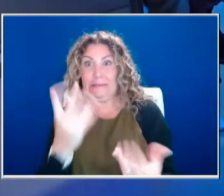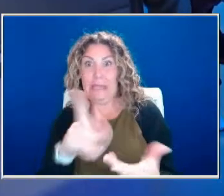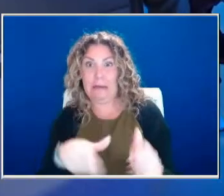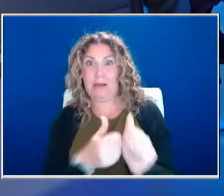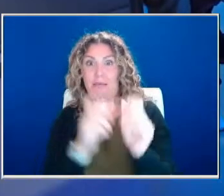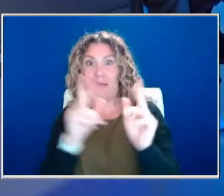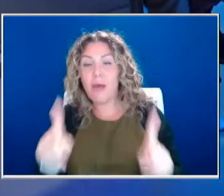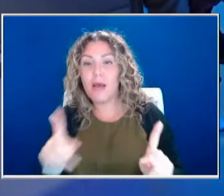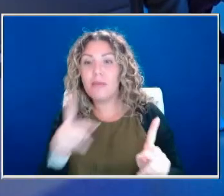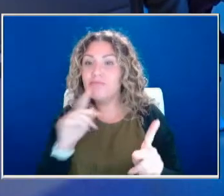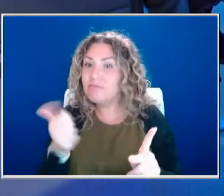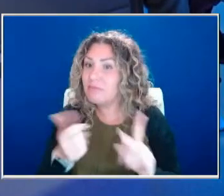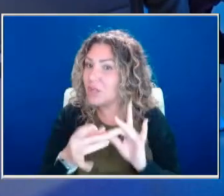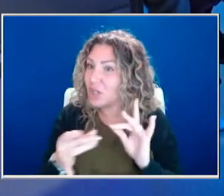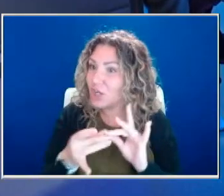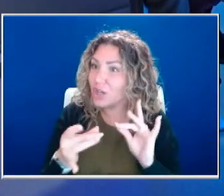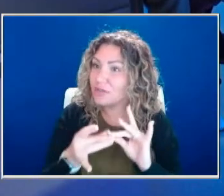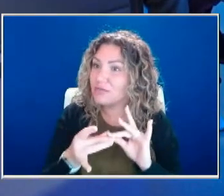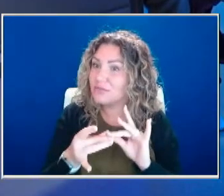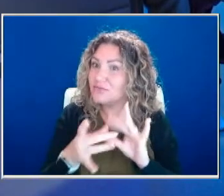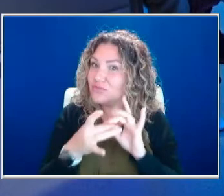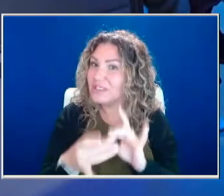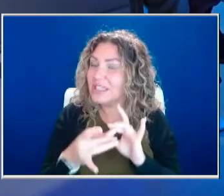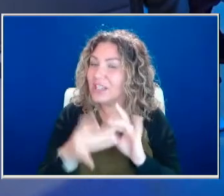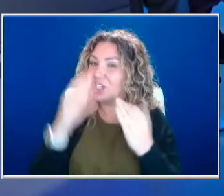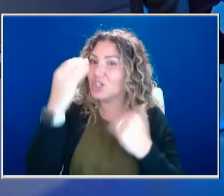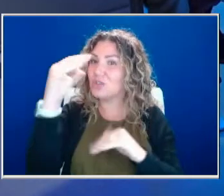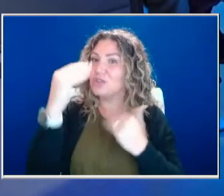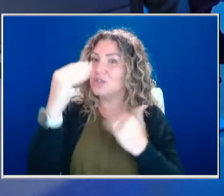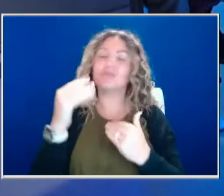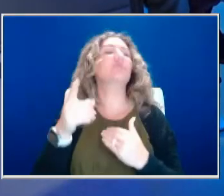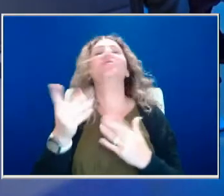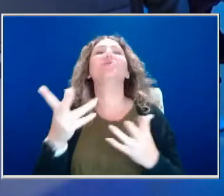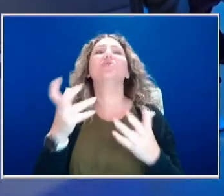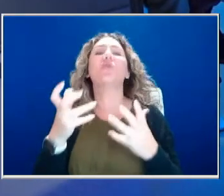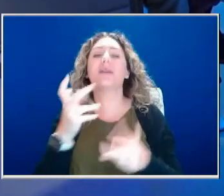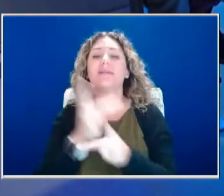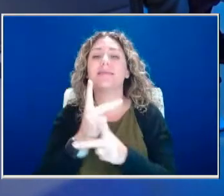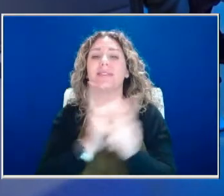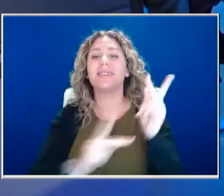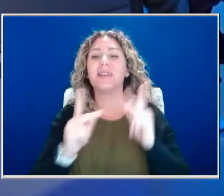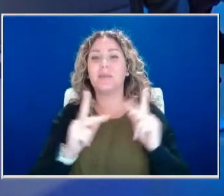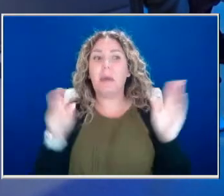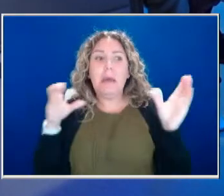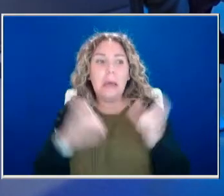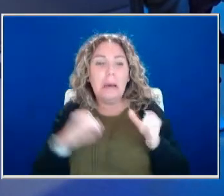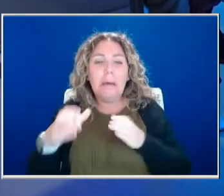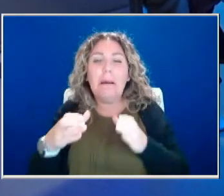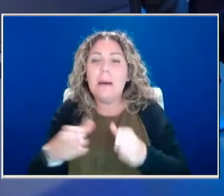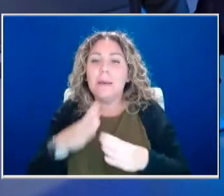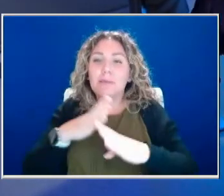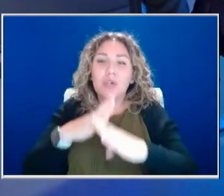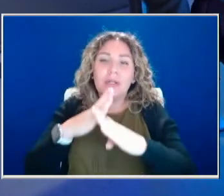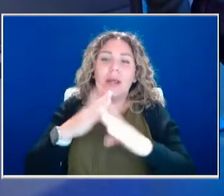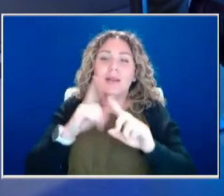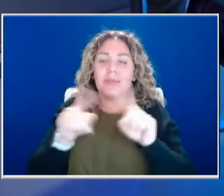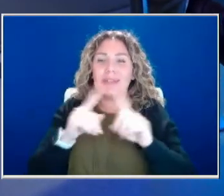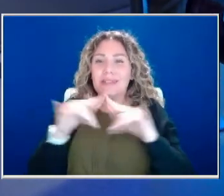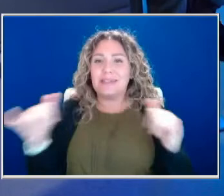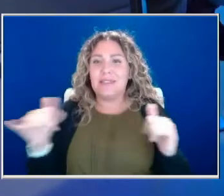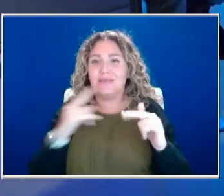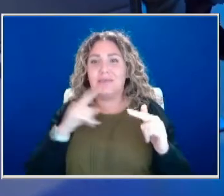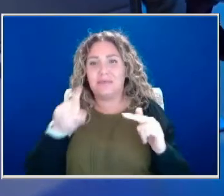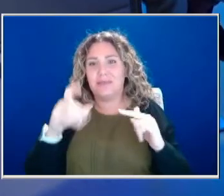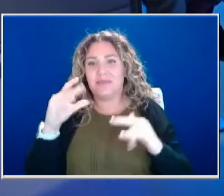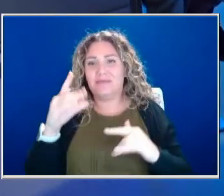Dr. Camerata, just about restrictions you have? Because I think you want to kind of keep people in the little bubble and keep them nice and protected, but at the same time, you got to find the balance. There's